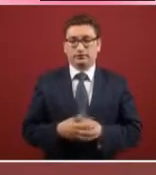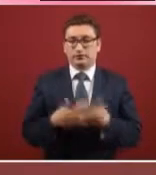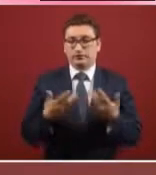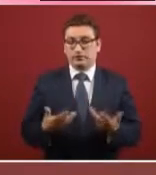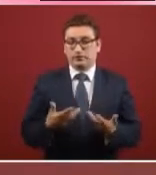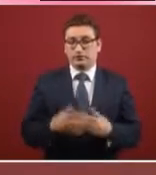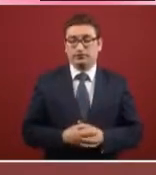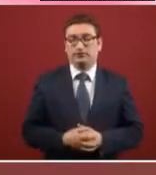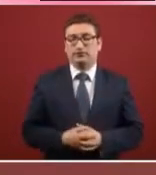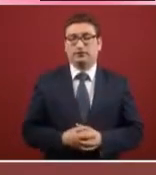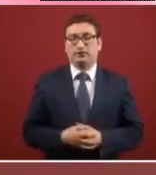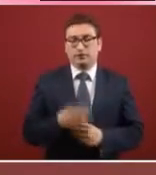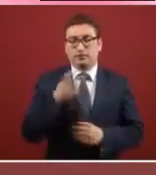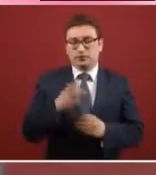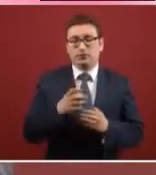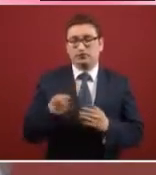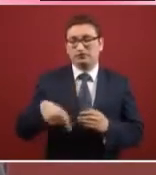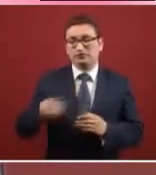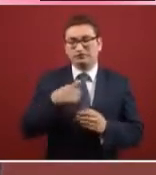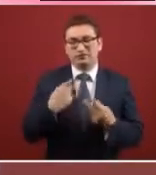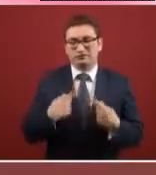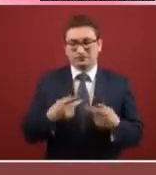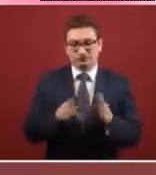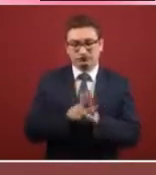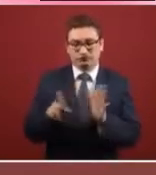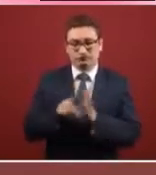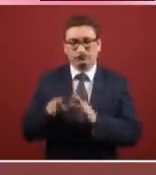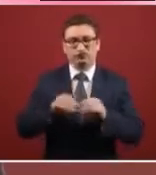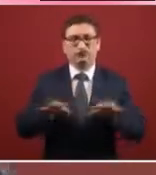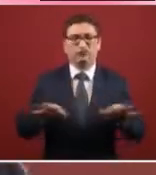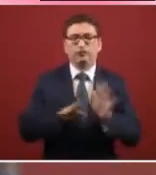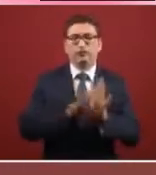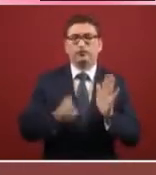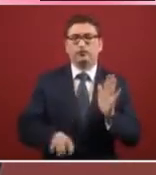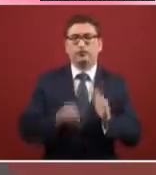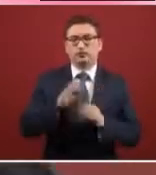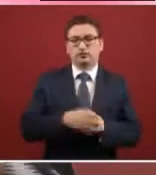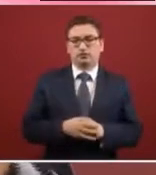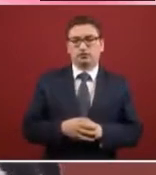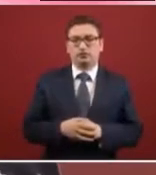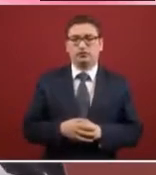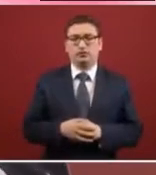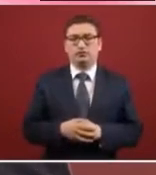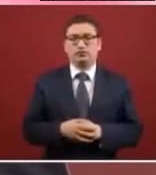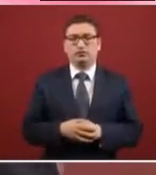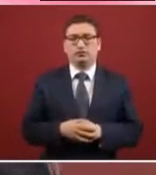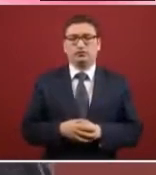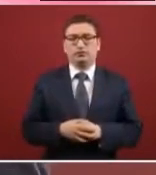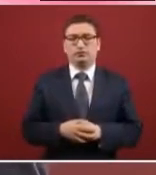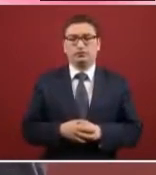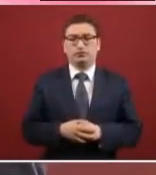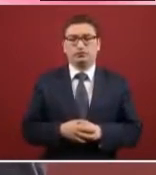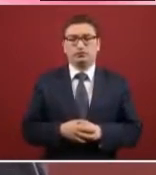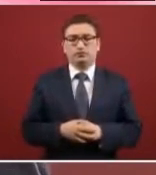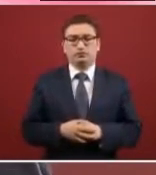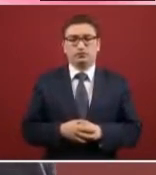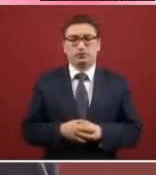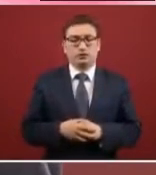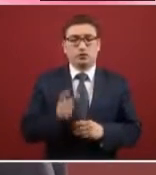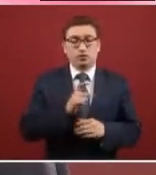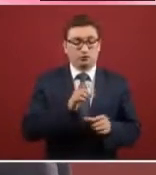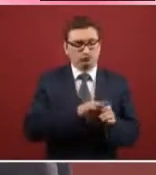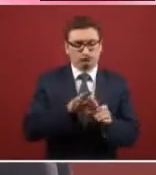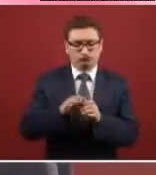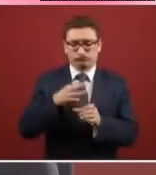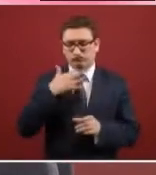es la prisa. That is the reason ejemplo, why I am in a hurry to unearth